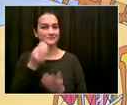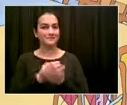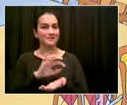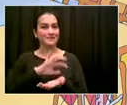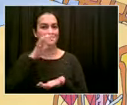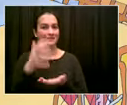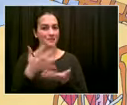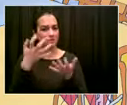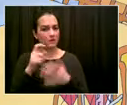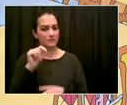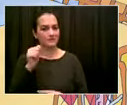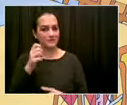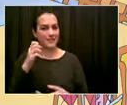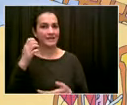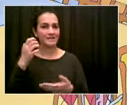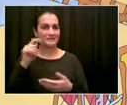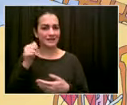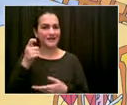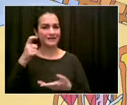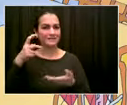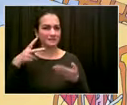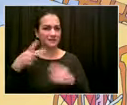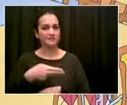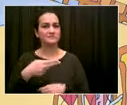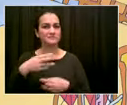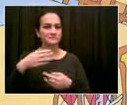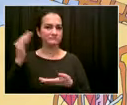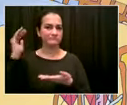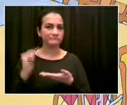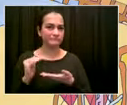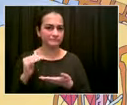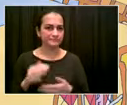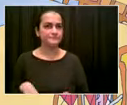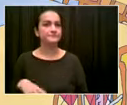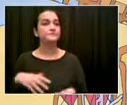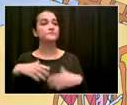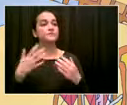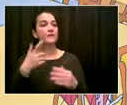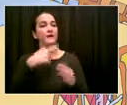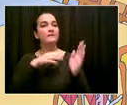proposed rezoning slash construction on the Upper East Side.